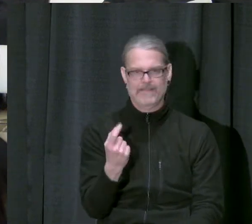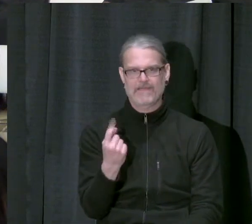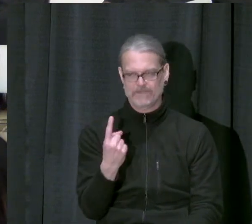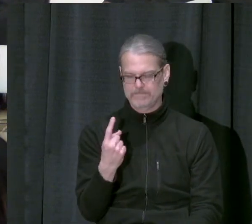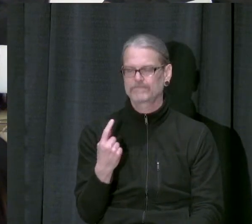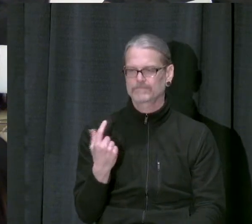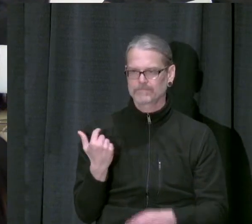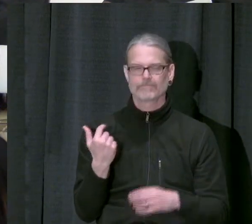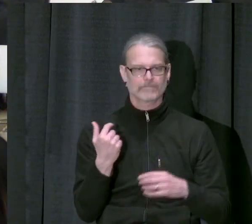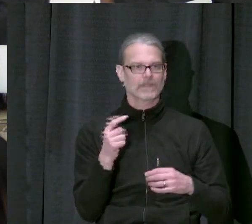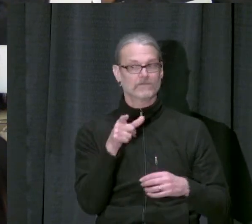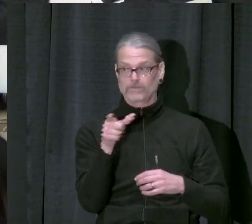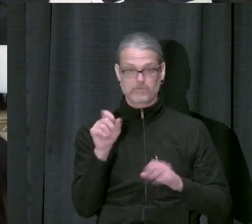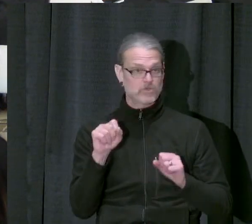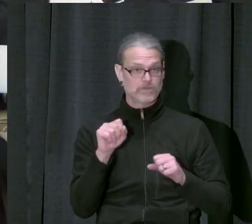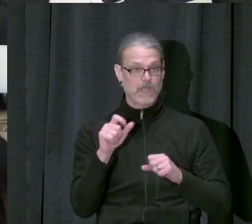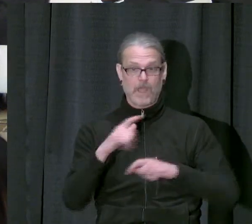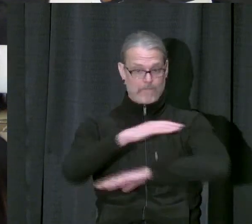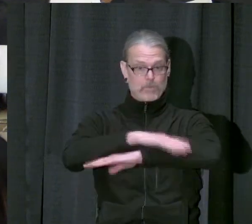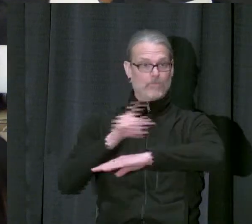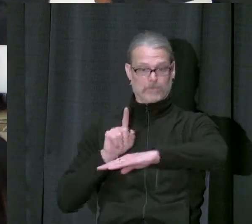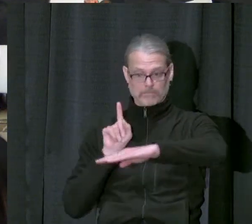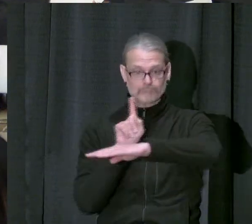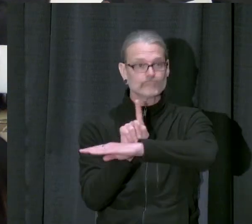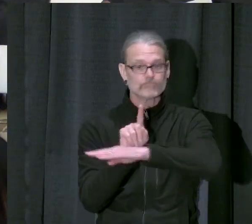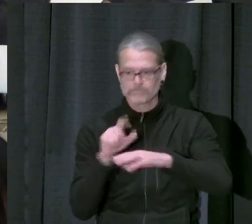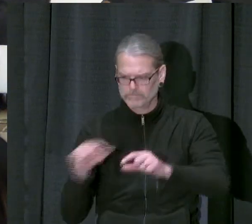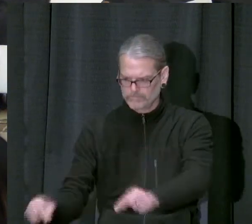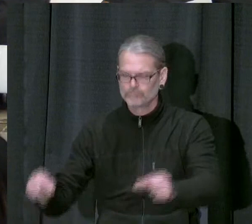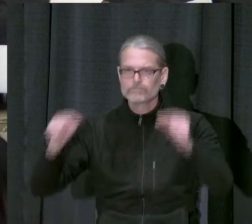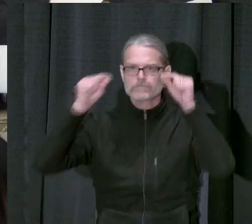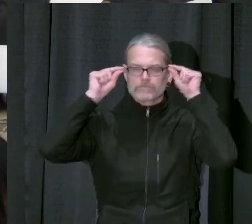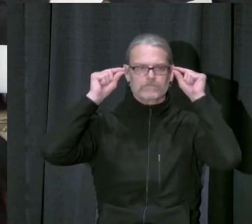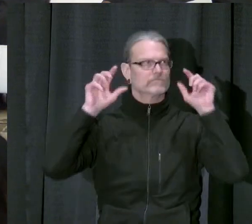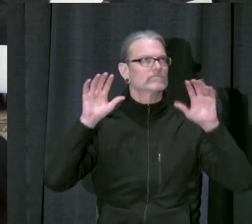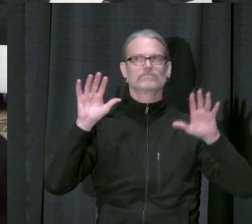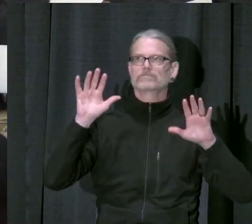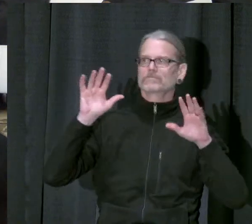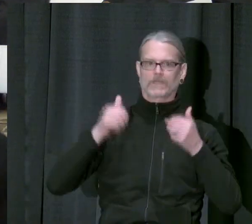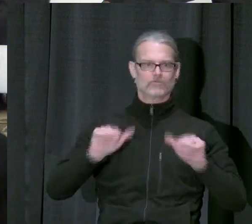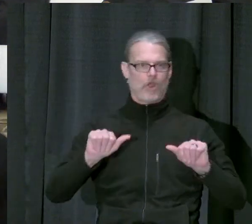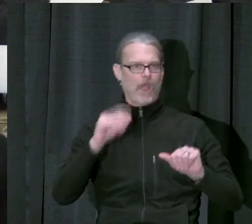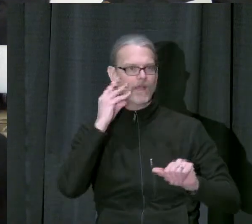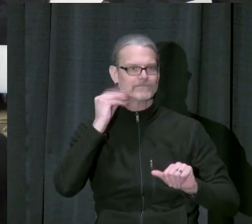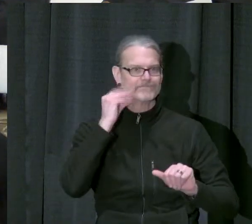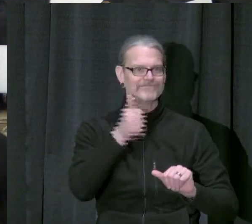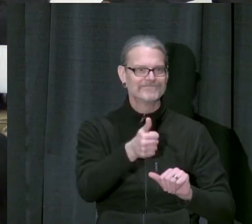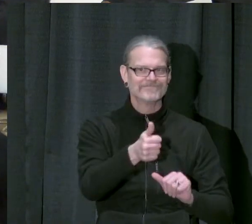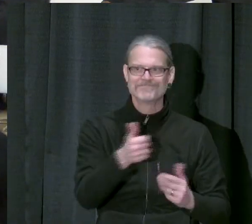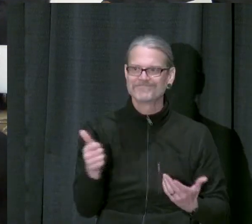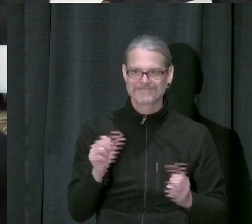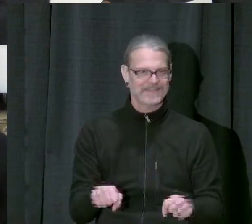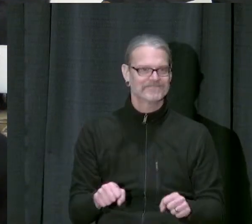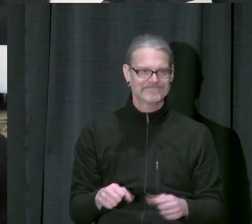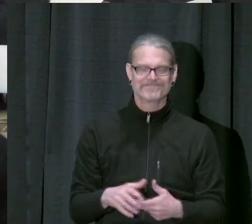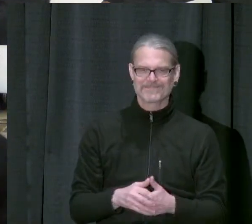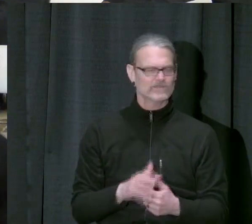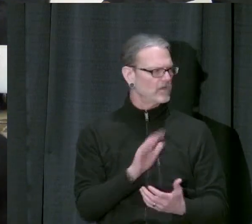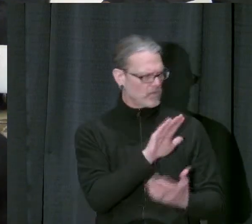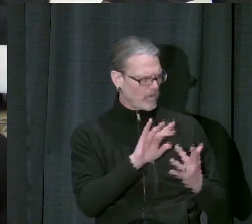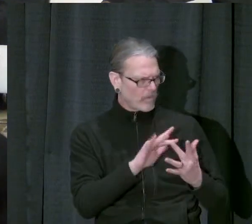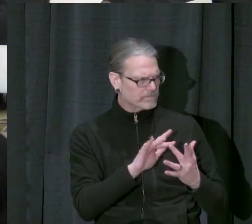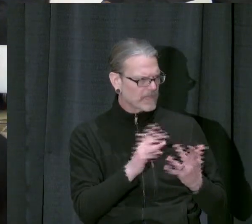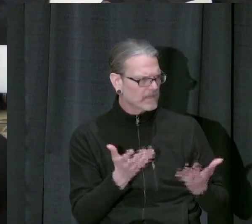And folks can walk up to the booth and they can get demos. They can try the glasses on and get that. What's your